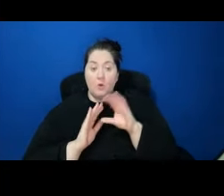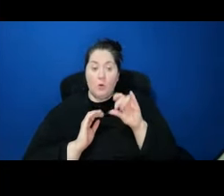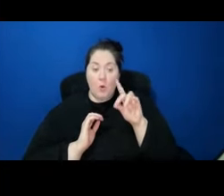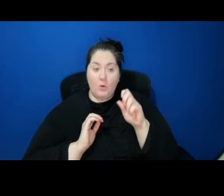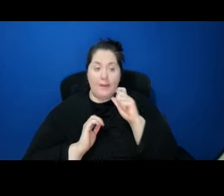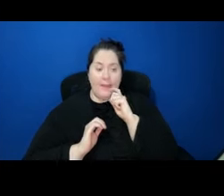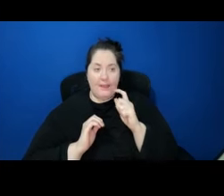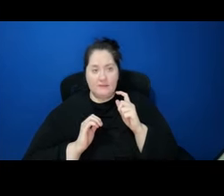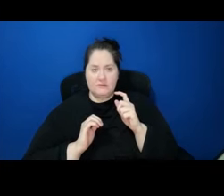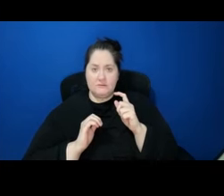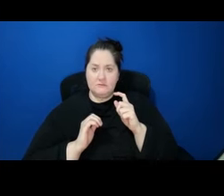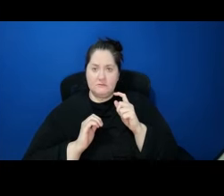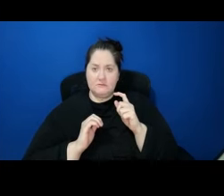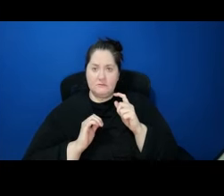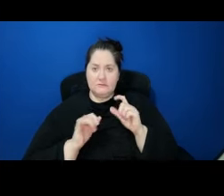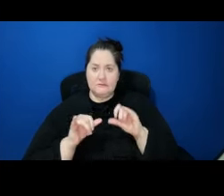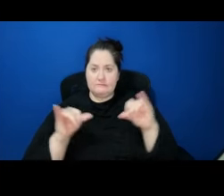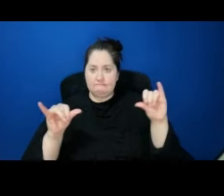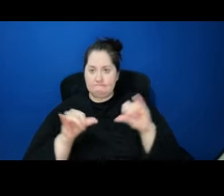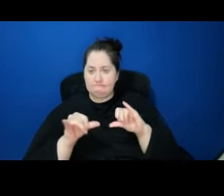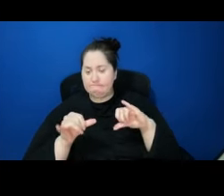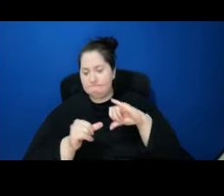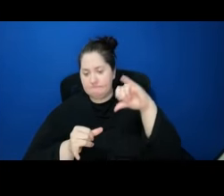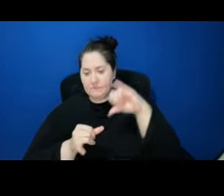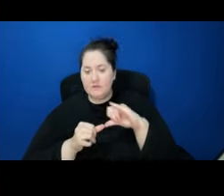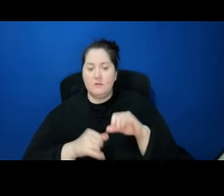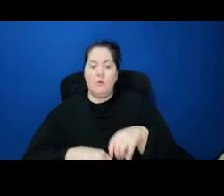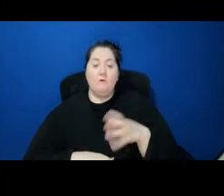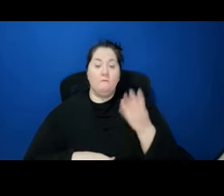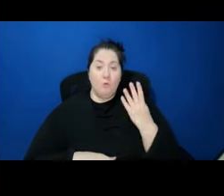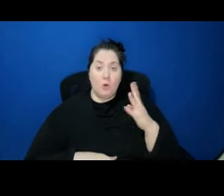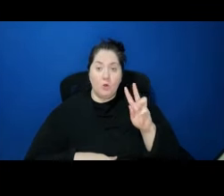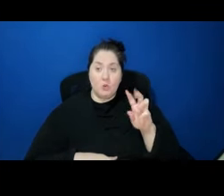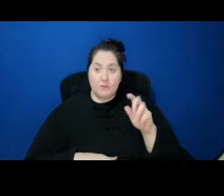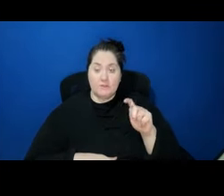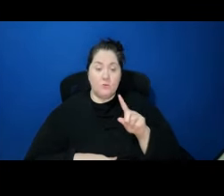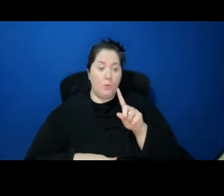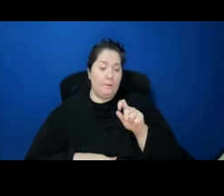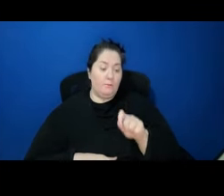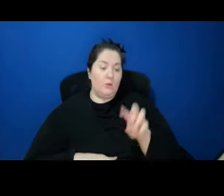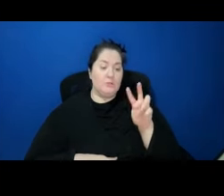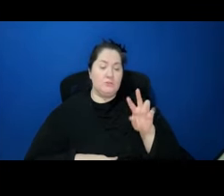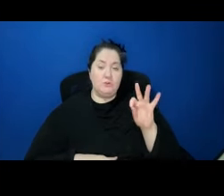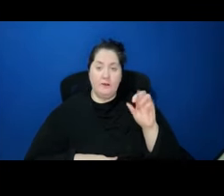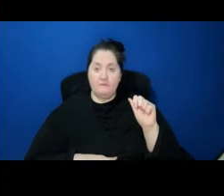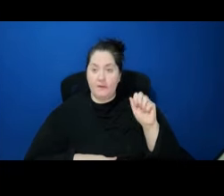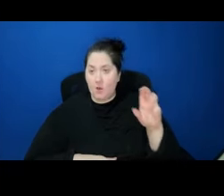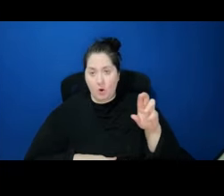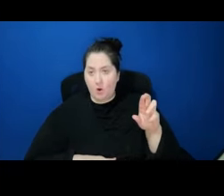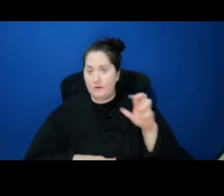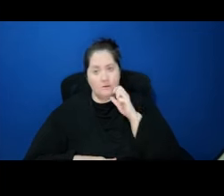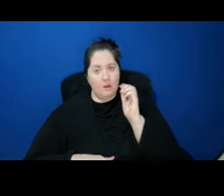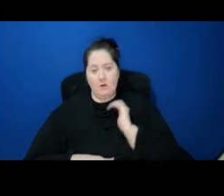graduated scale. Four units would allow for a 1.2 FAR. That is not currently